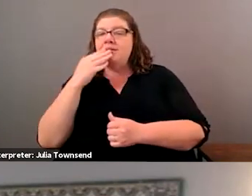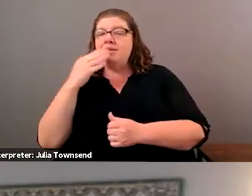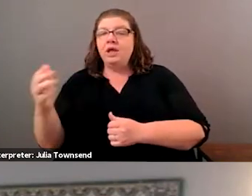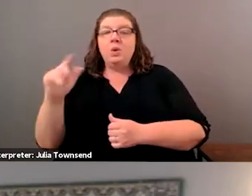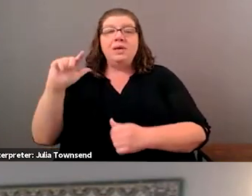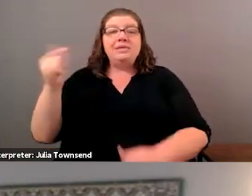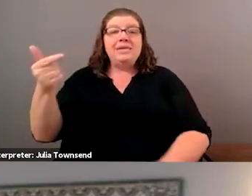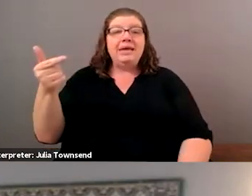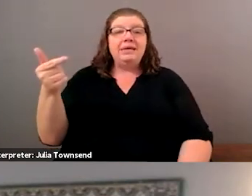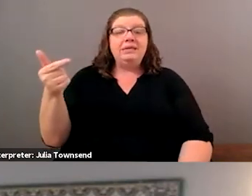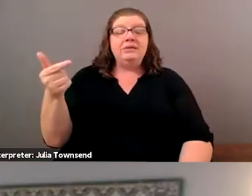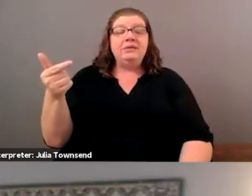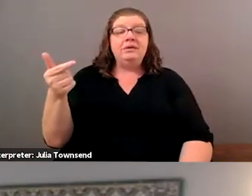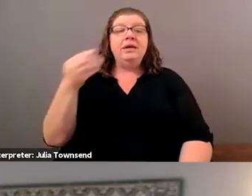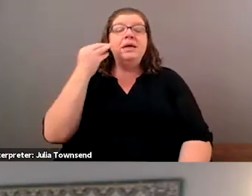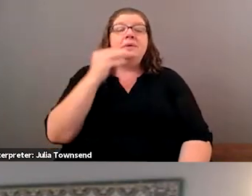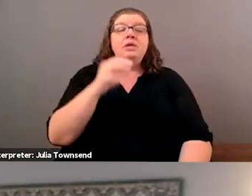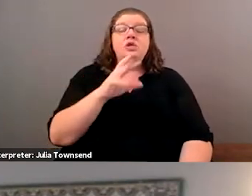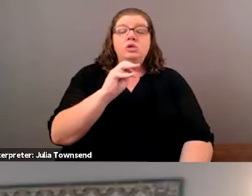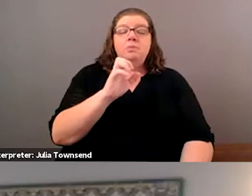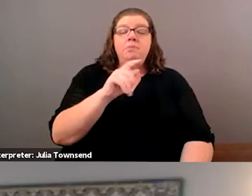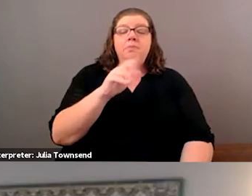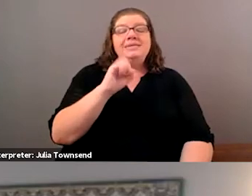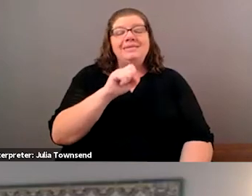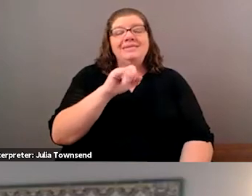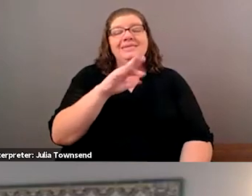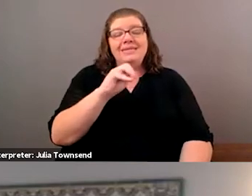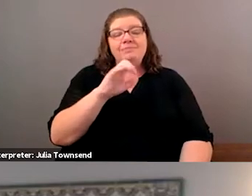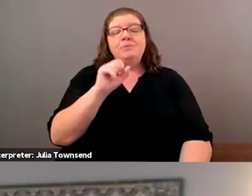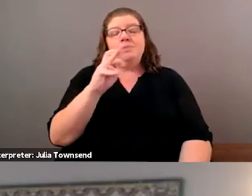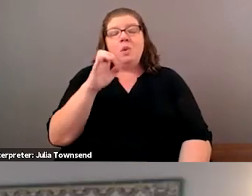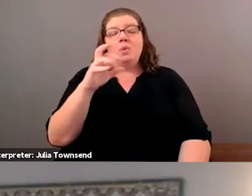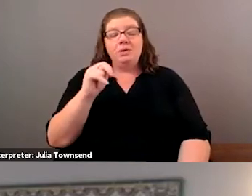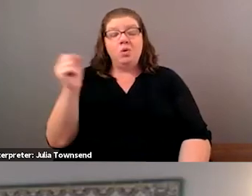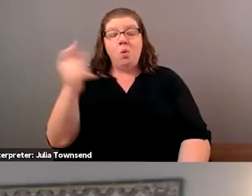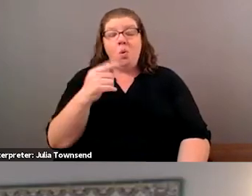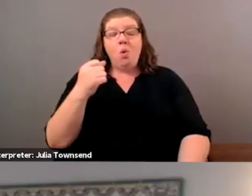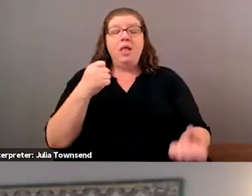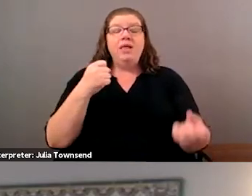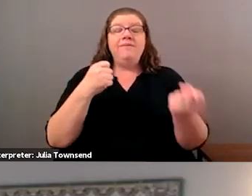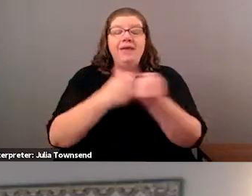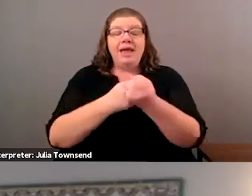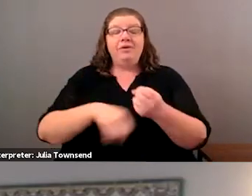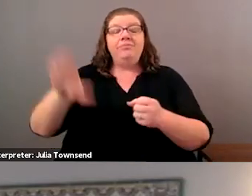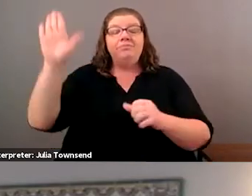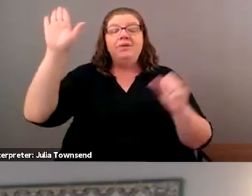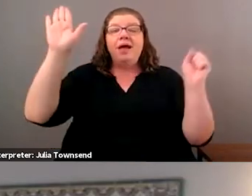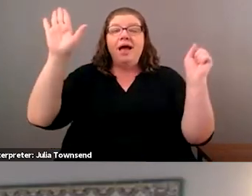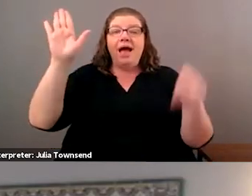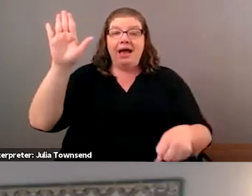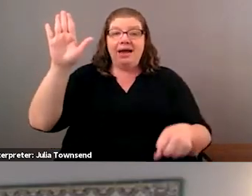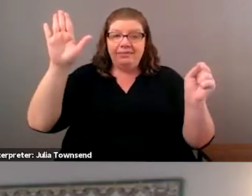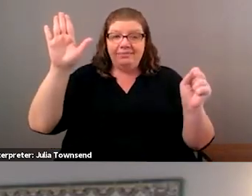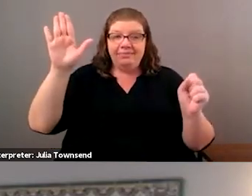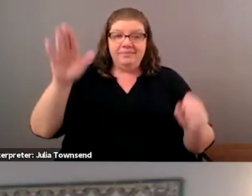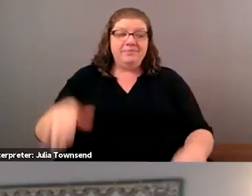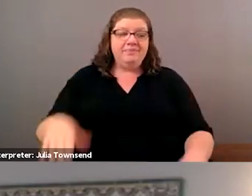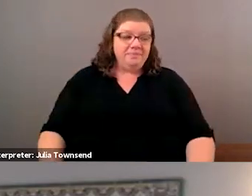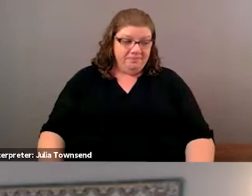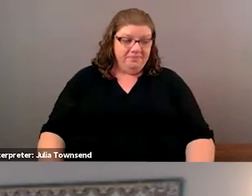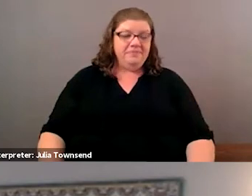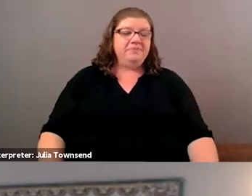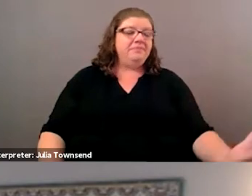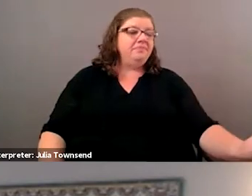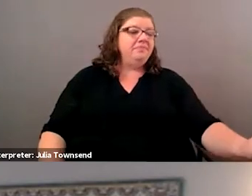second? Ms. Sims-Moten, thank you very much. All in favor, please signify by raising your hand and saying aye. Aye. Aye.